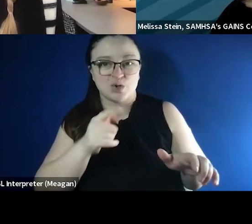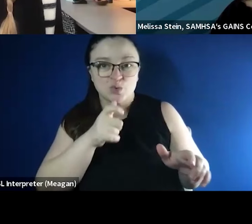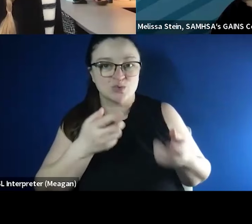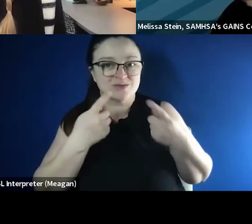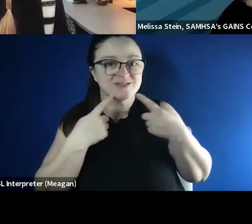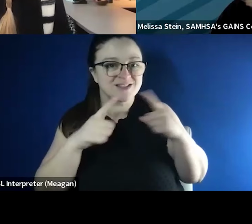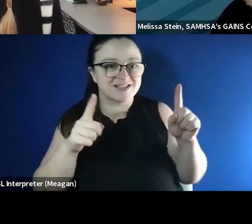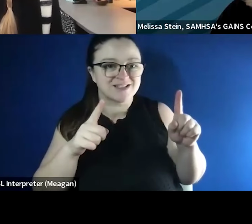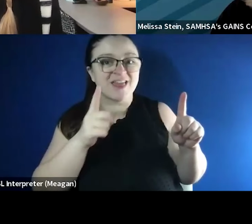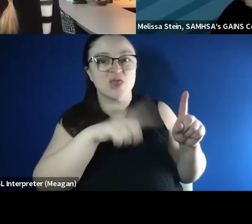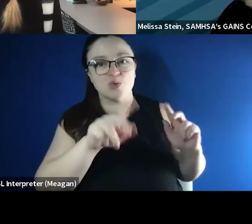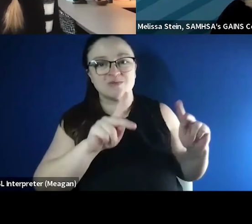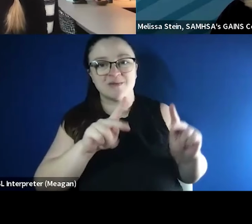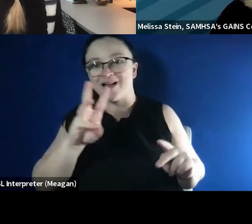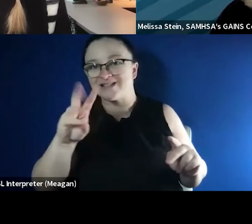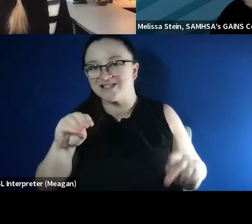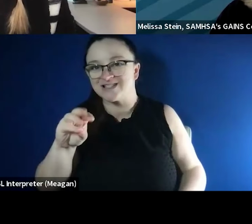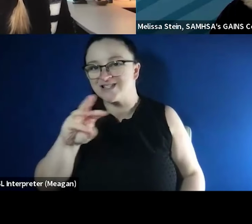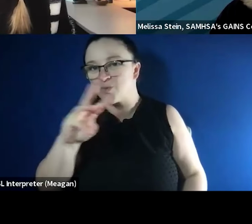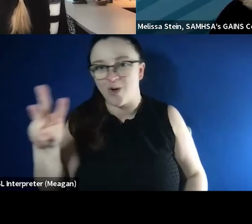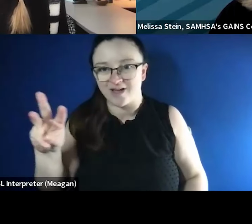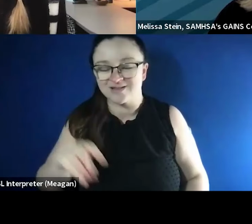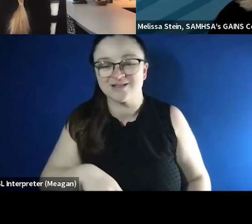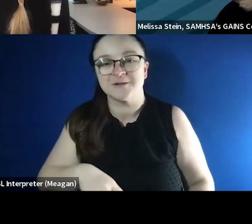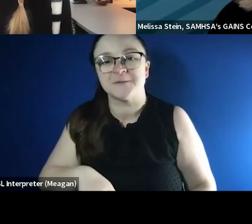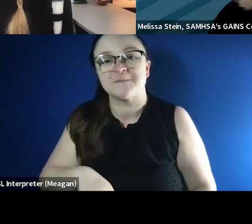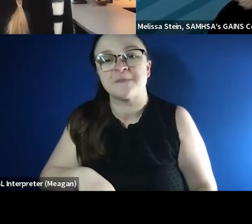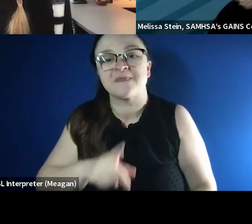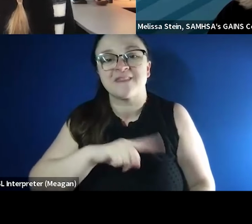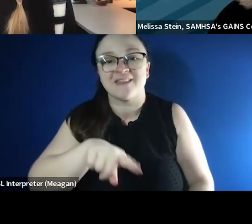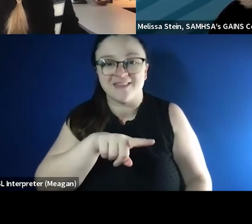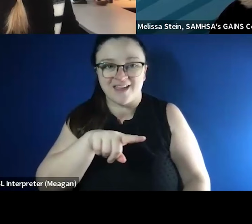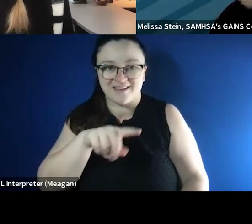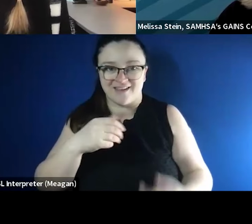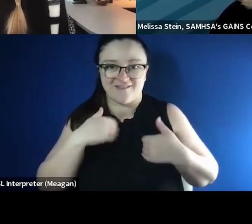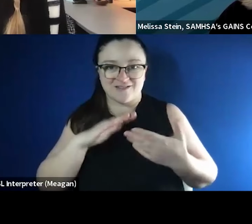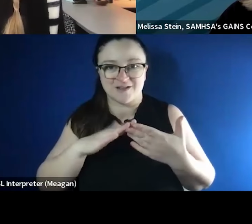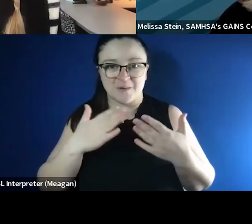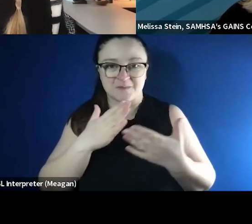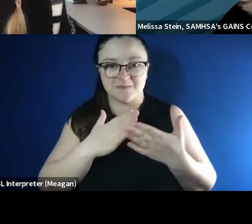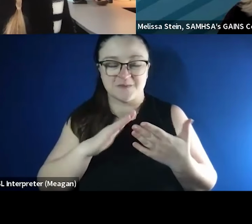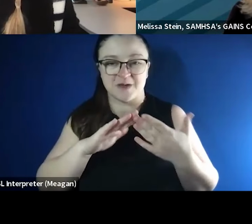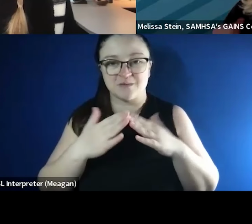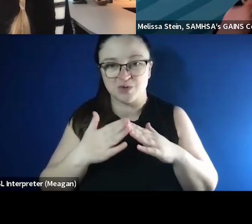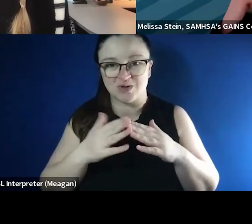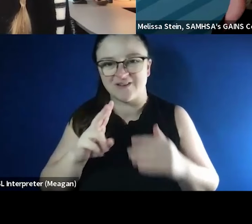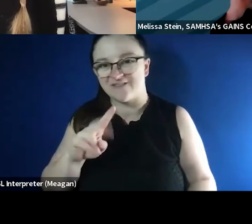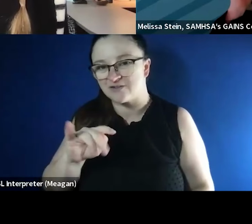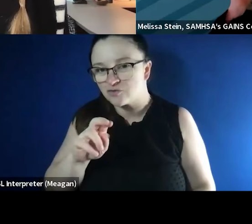60 West. They navigated some community vitriol, which is, you know, the whole not in my